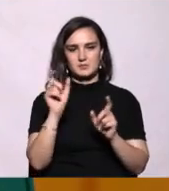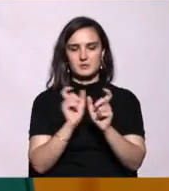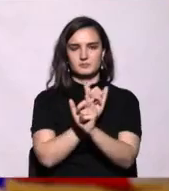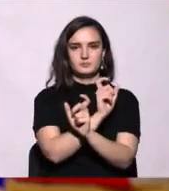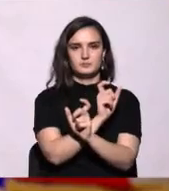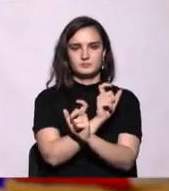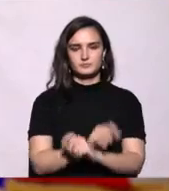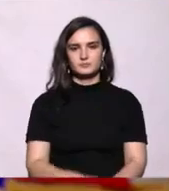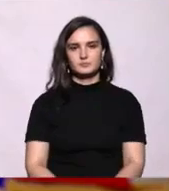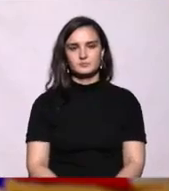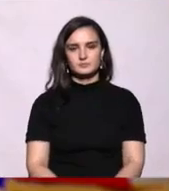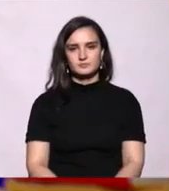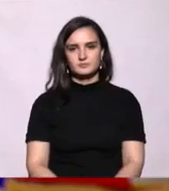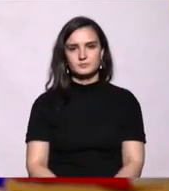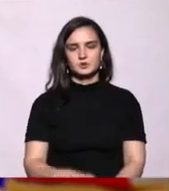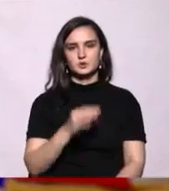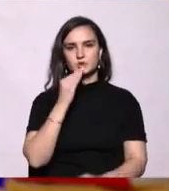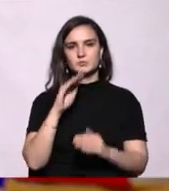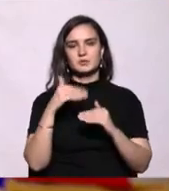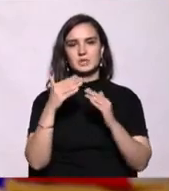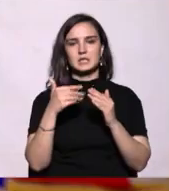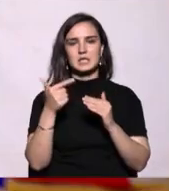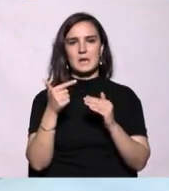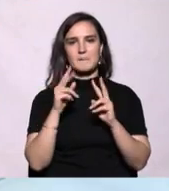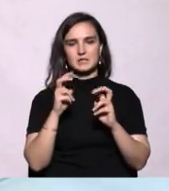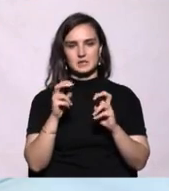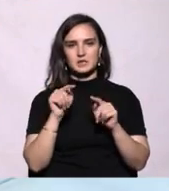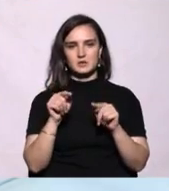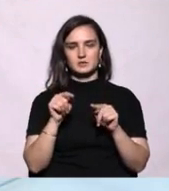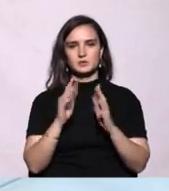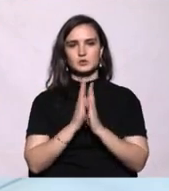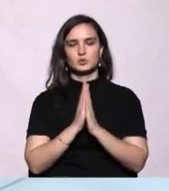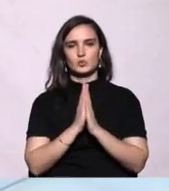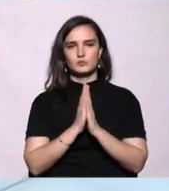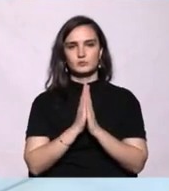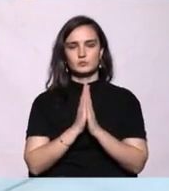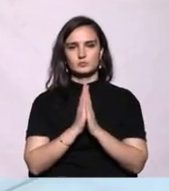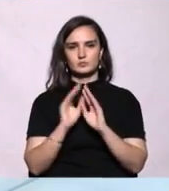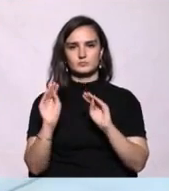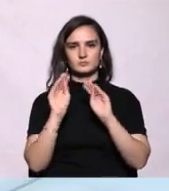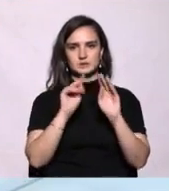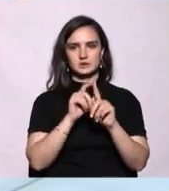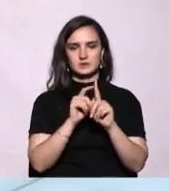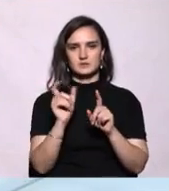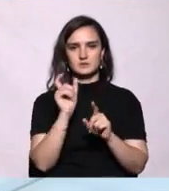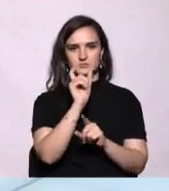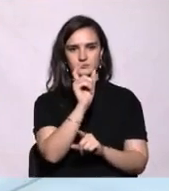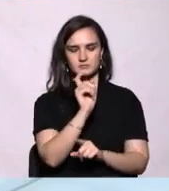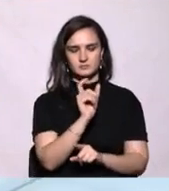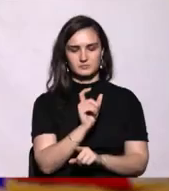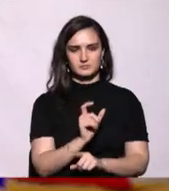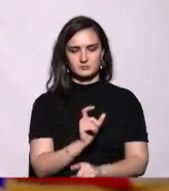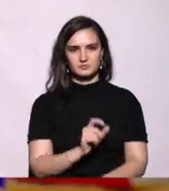So, for our next grammar practice task, please put the verbs to be